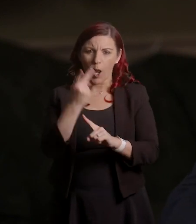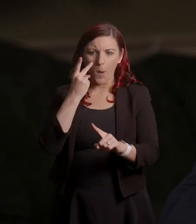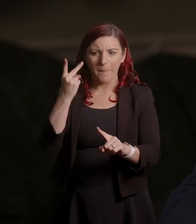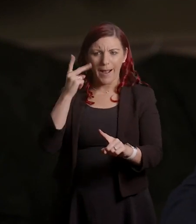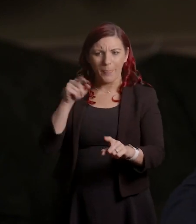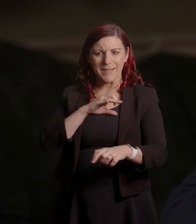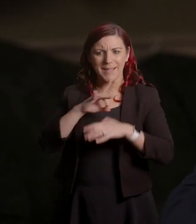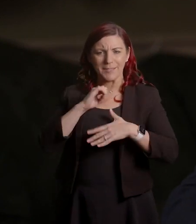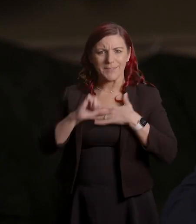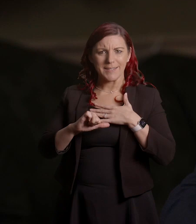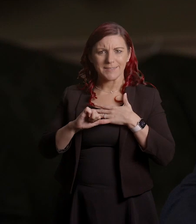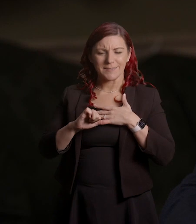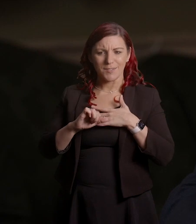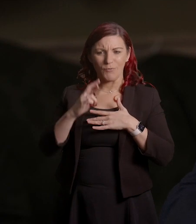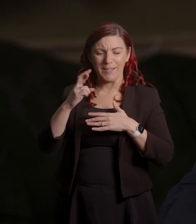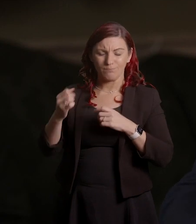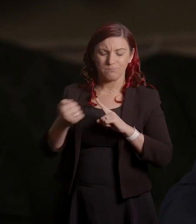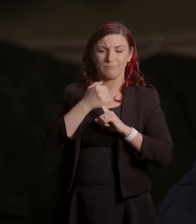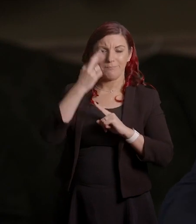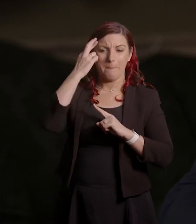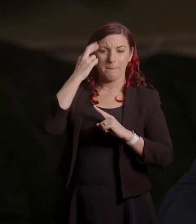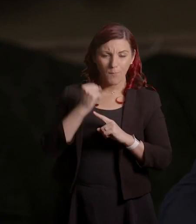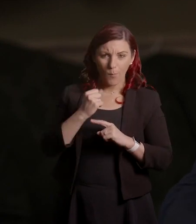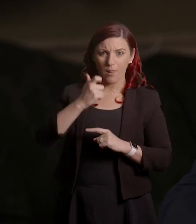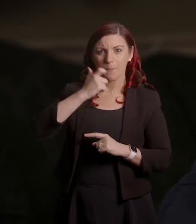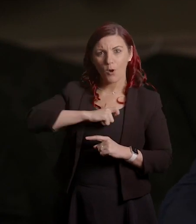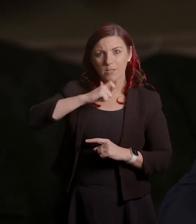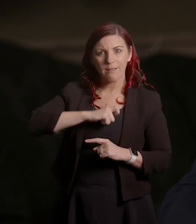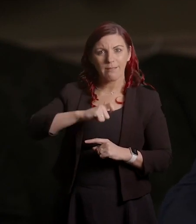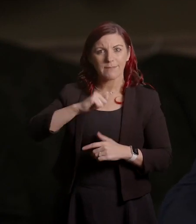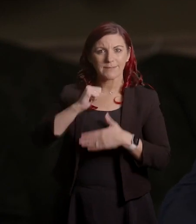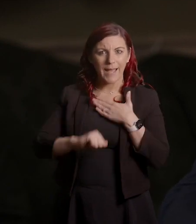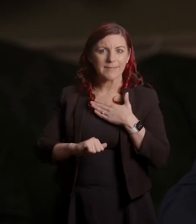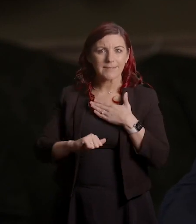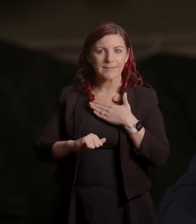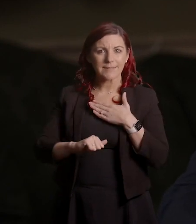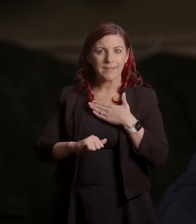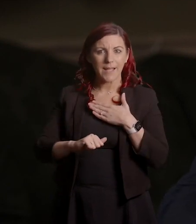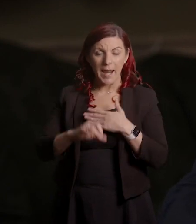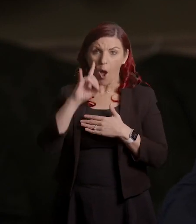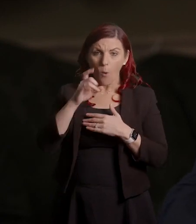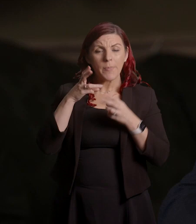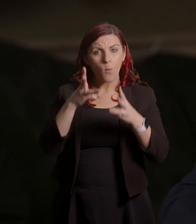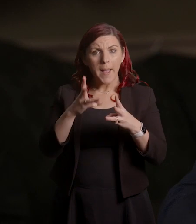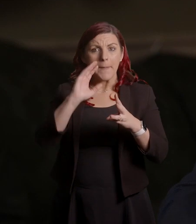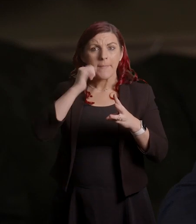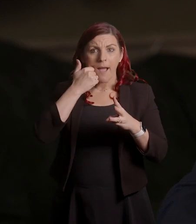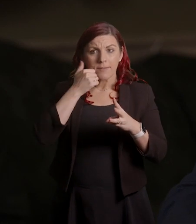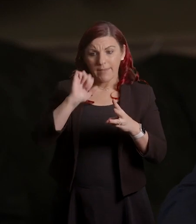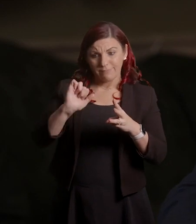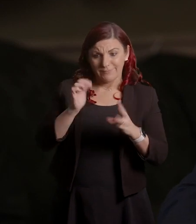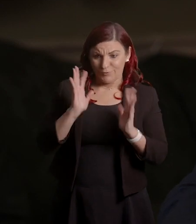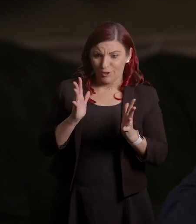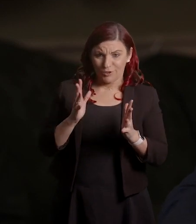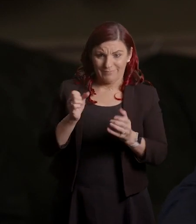those days as really, you know, memorable, personal days, and I hope to do, because